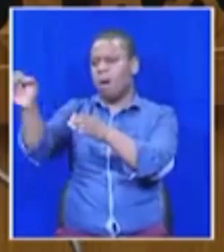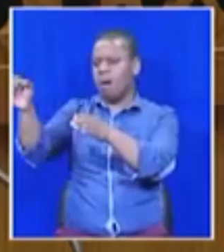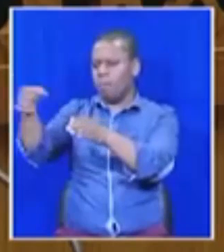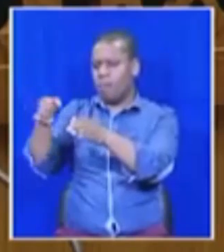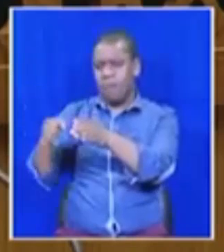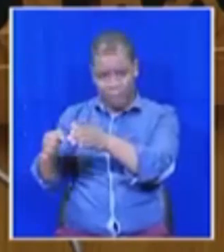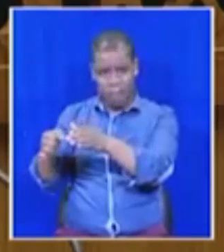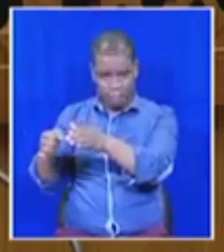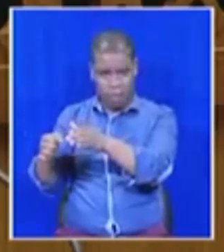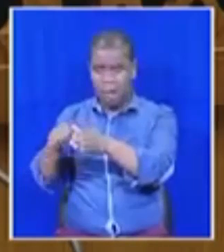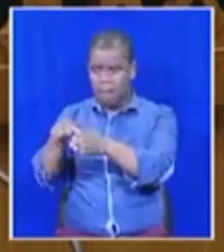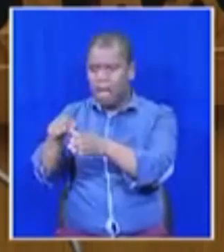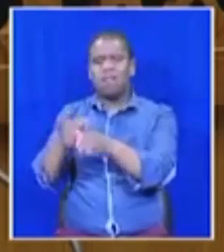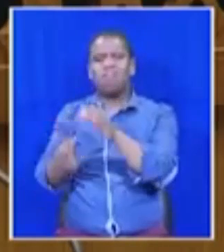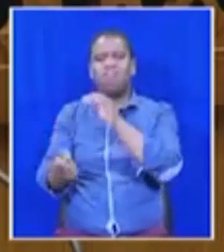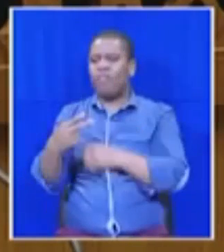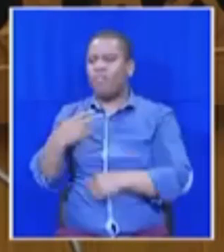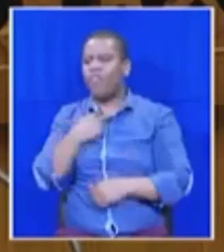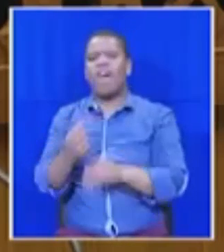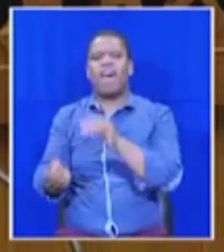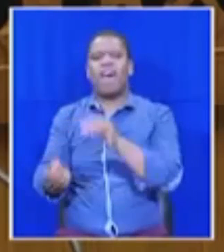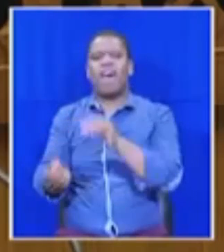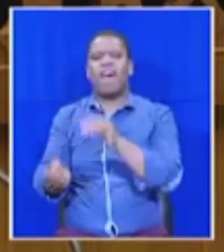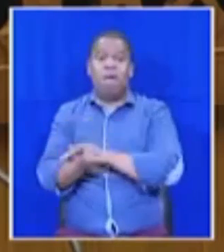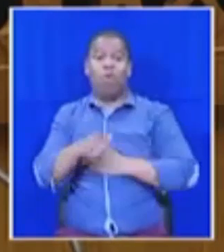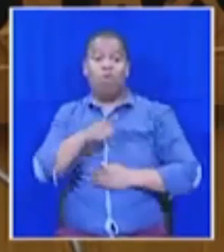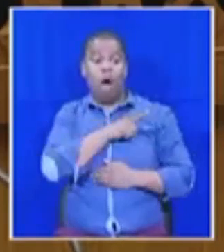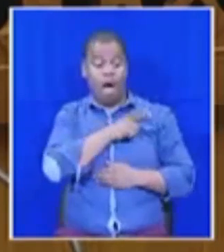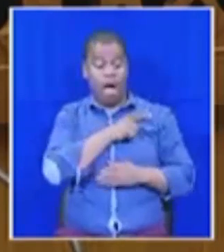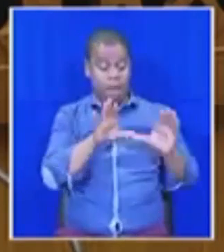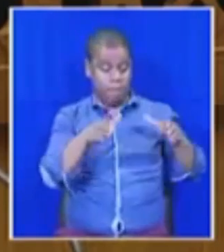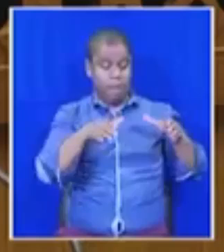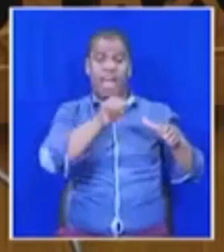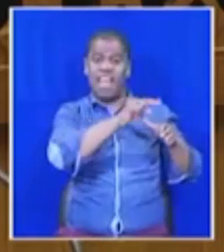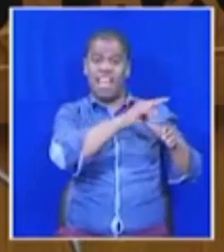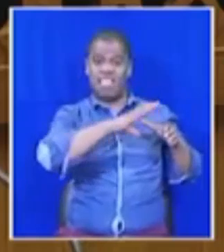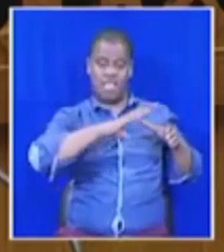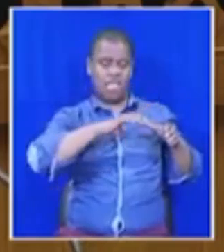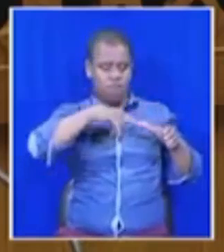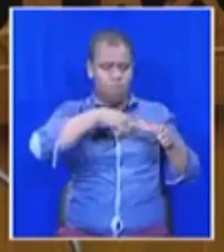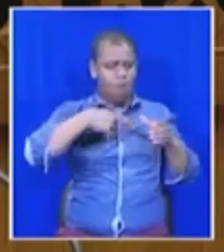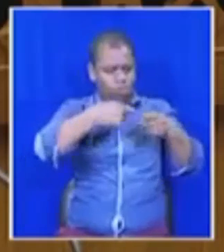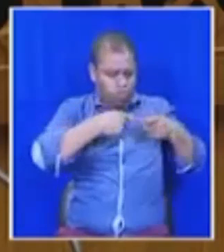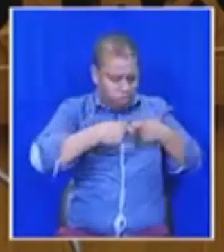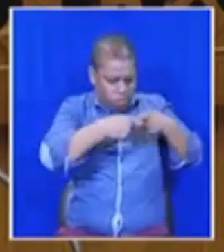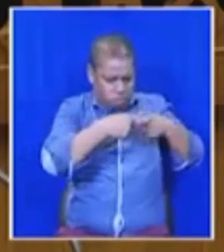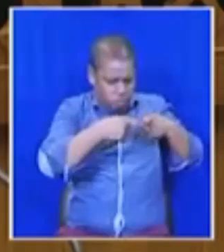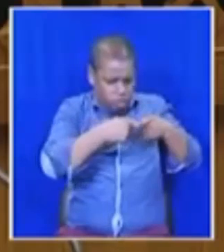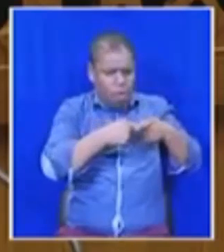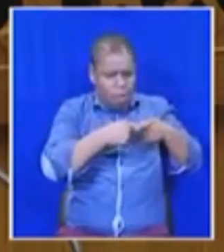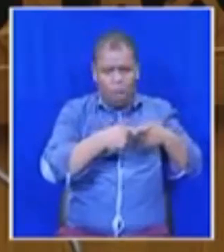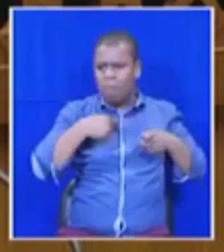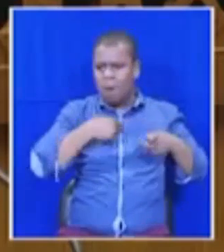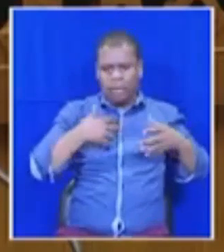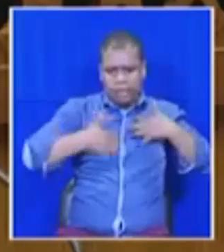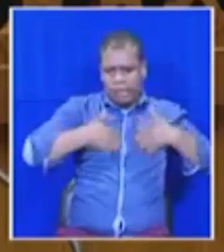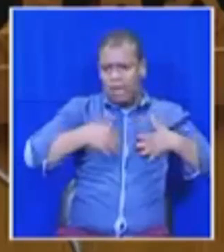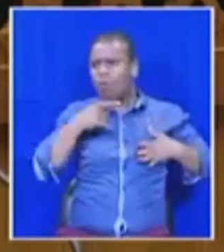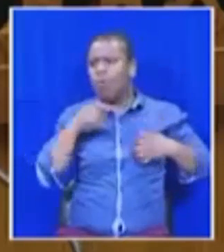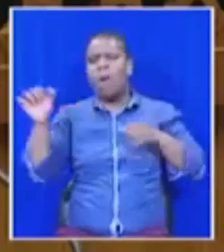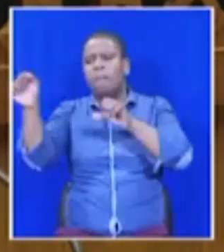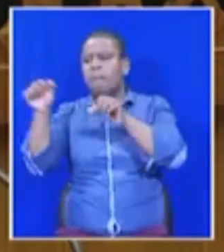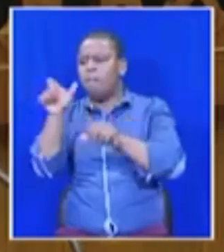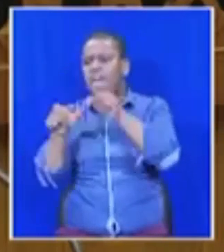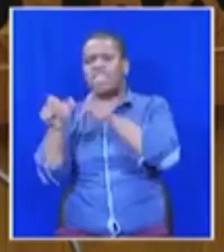simply because the factions in the ANC are fighting live in Parliament over who must be appointed, whilst